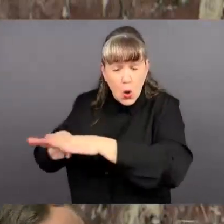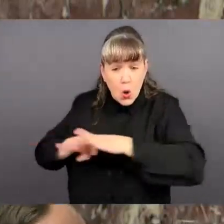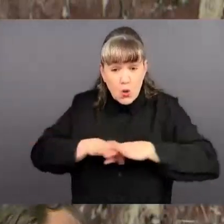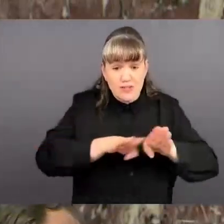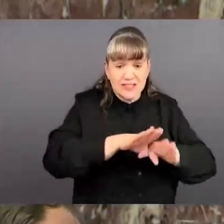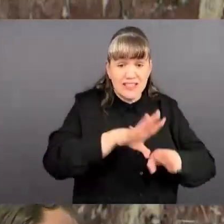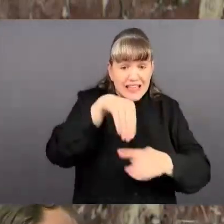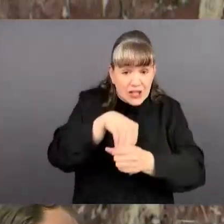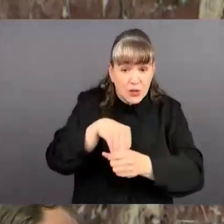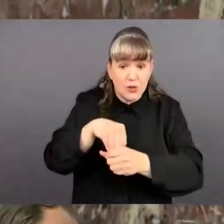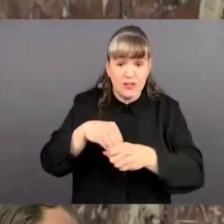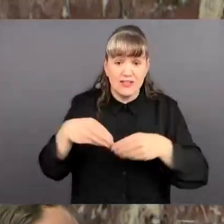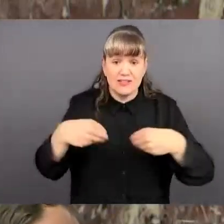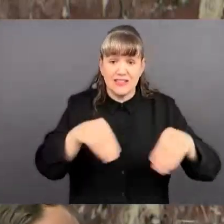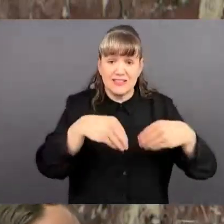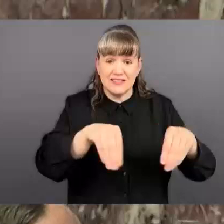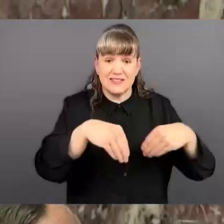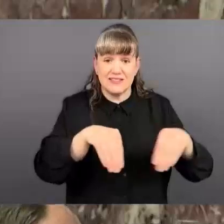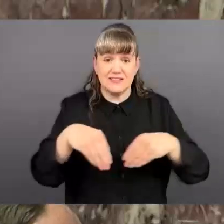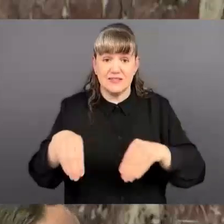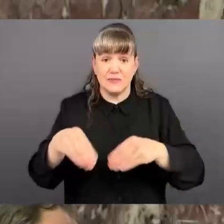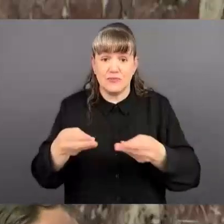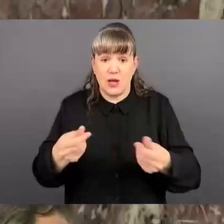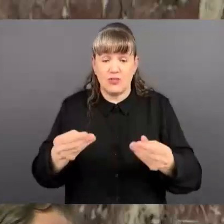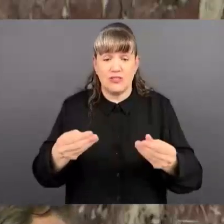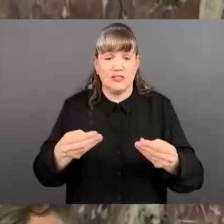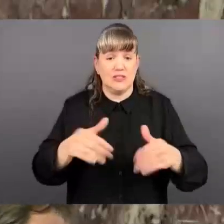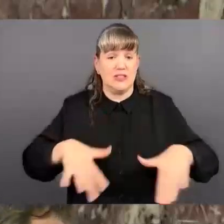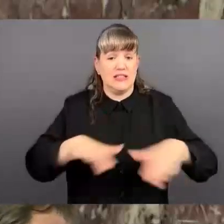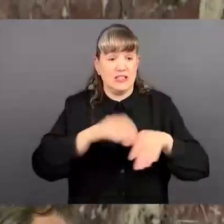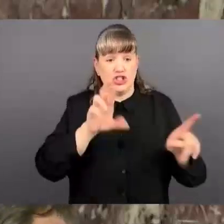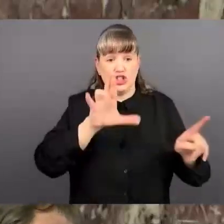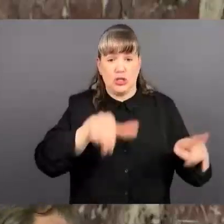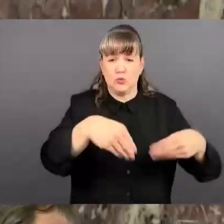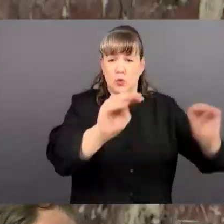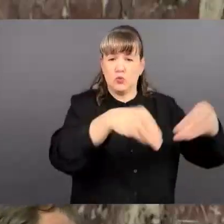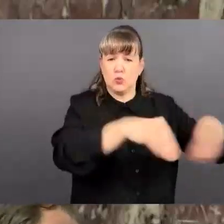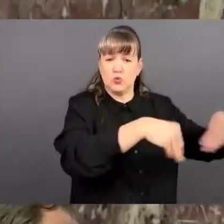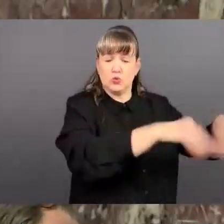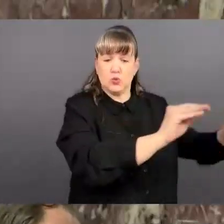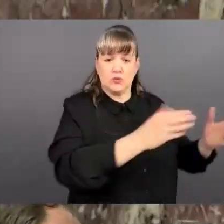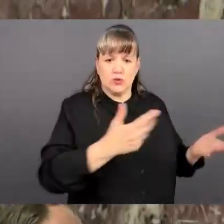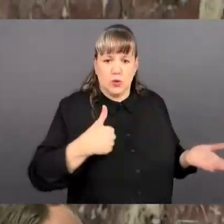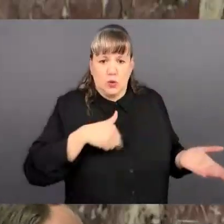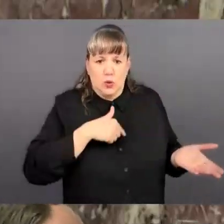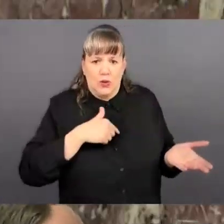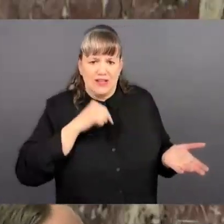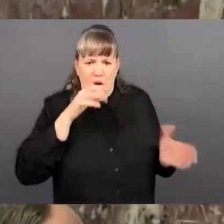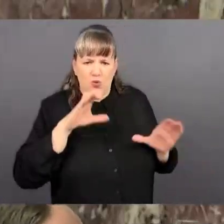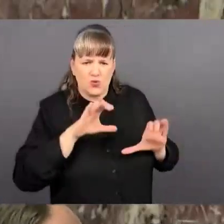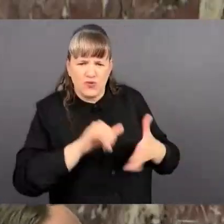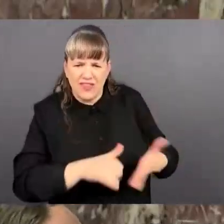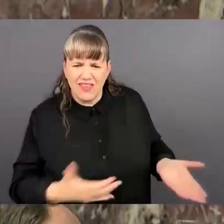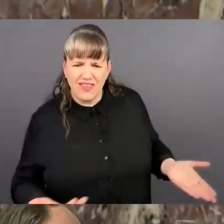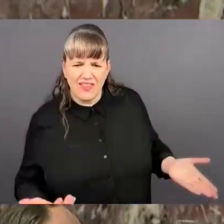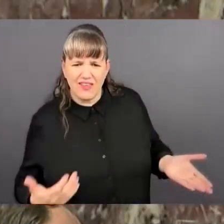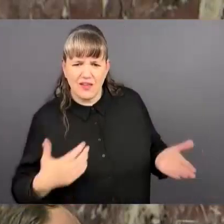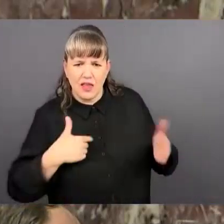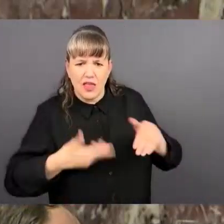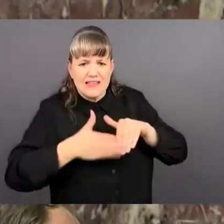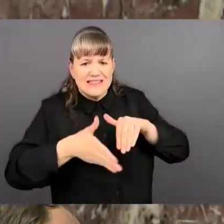Surrey. That is not what we do as a government. We continue to increase funding in education.